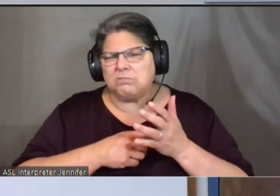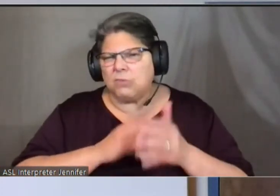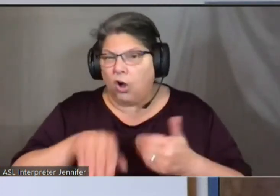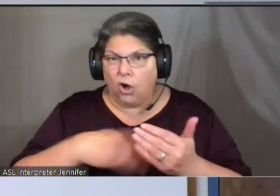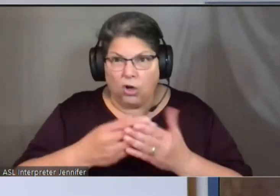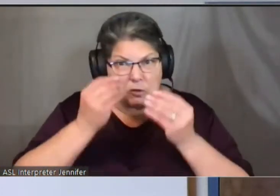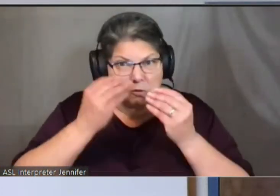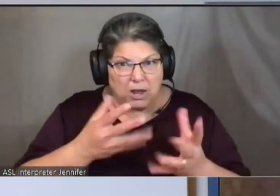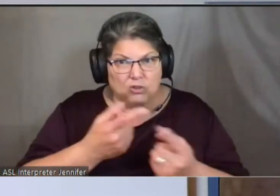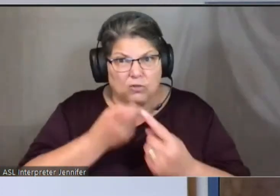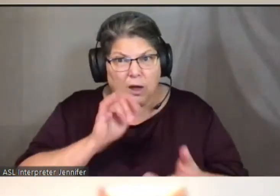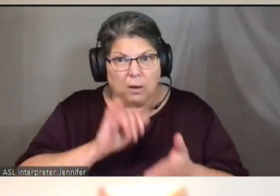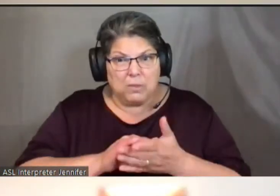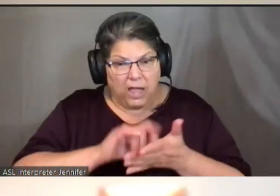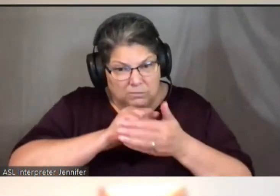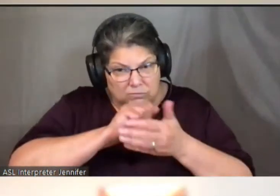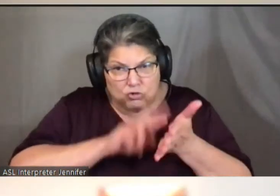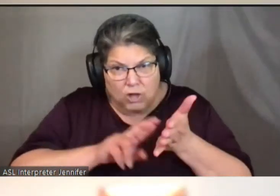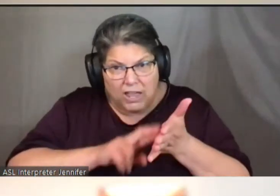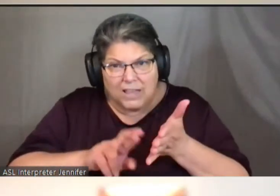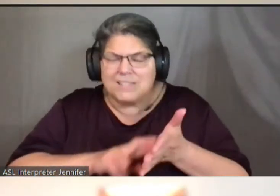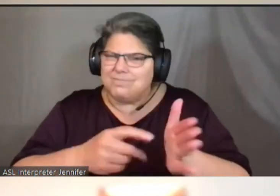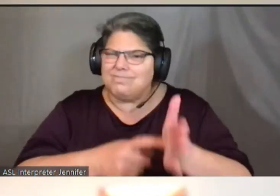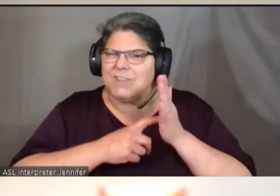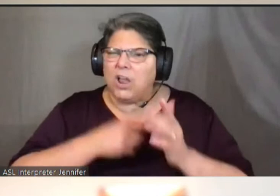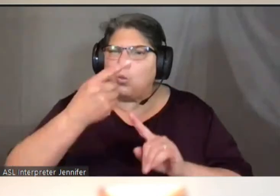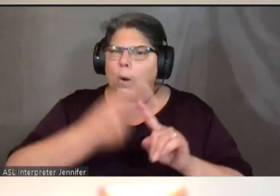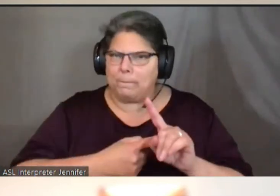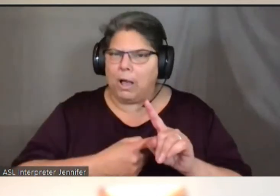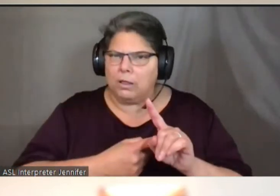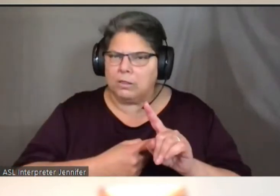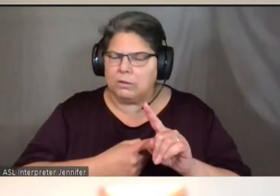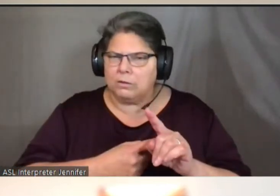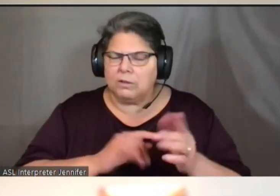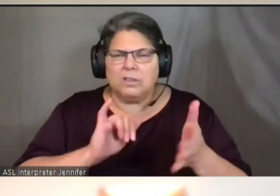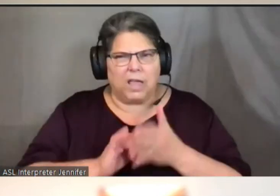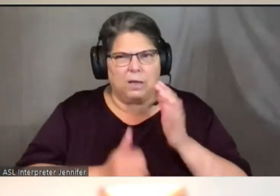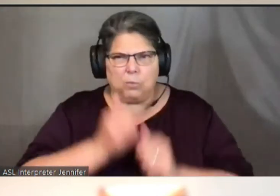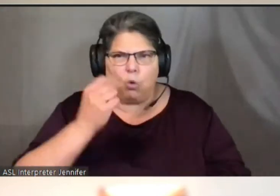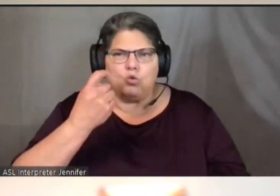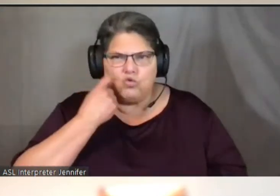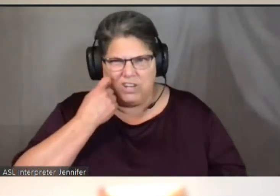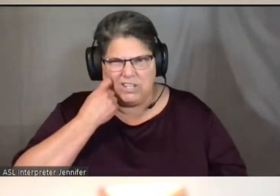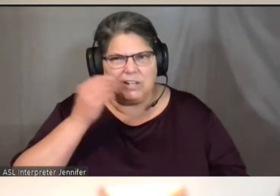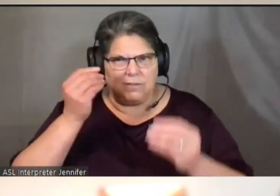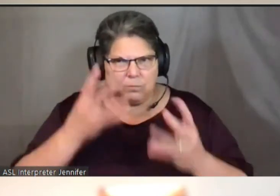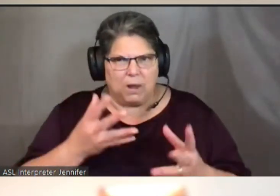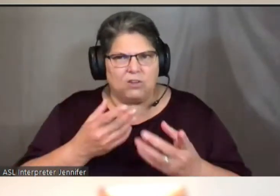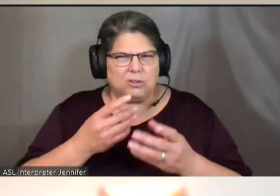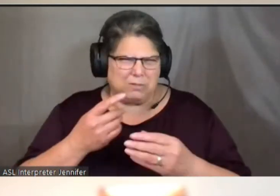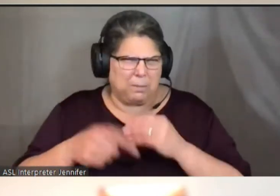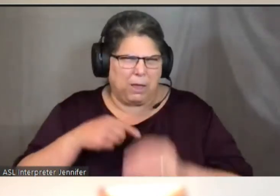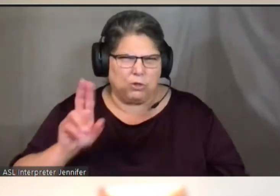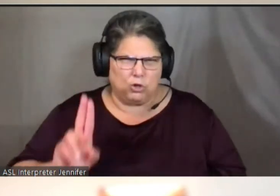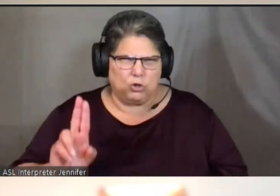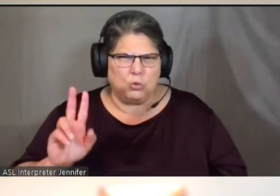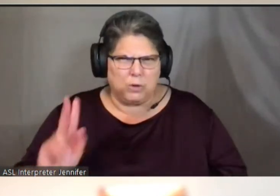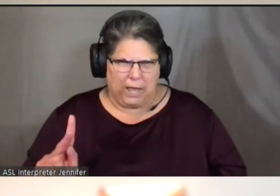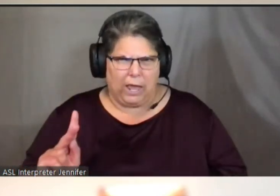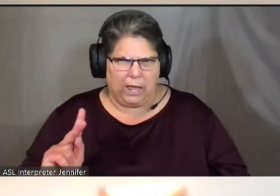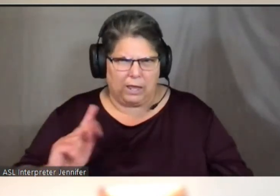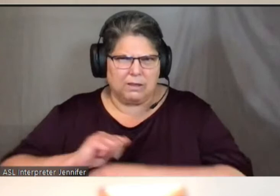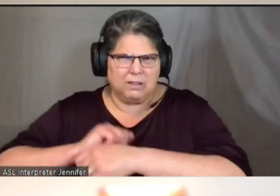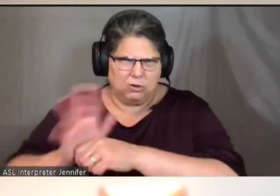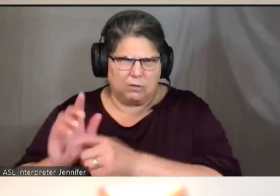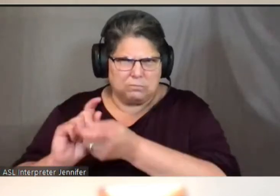And that's what happened with this most recent notice that we got about the UK variant. So things are slow. This is not a